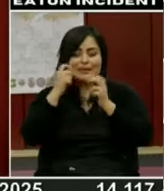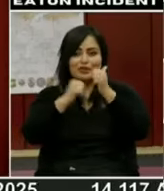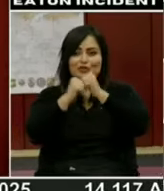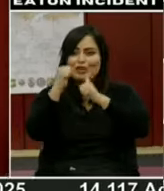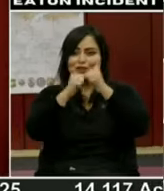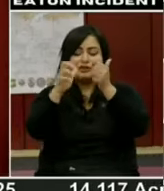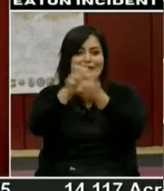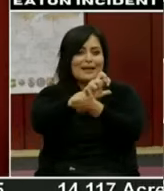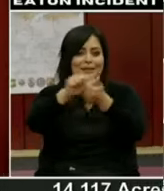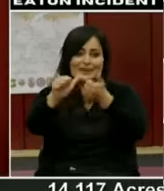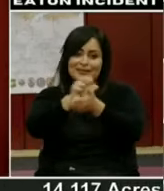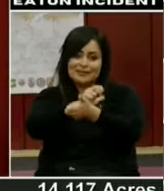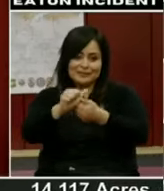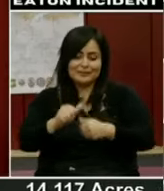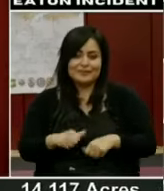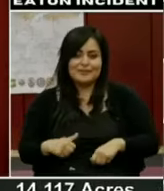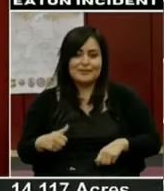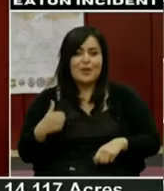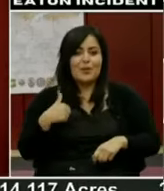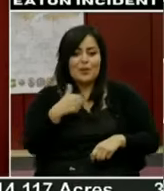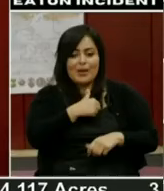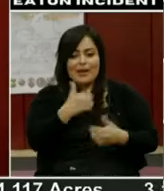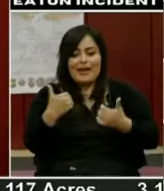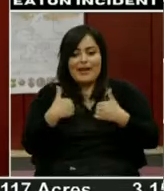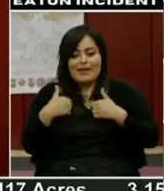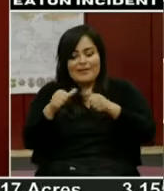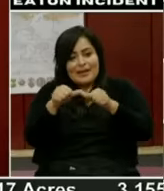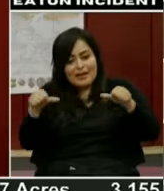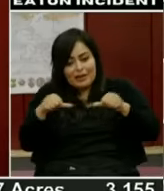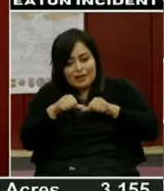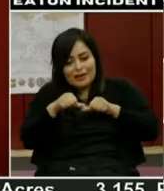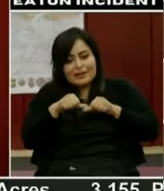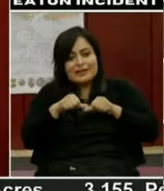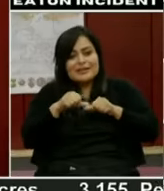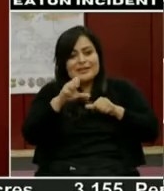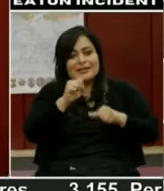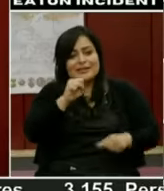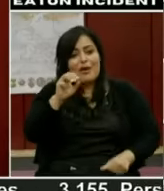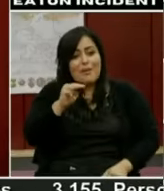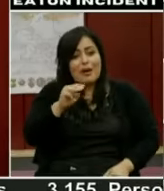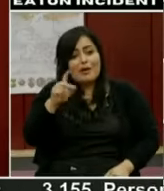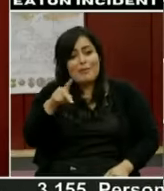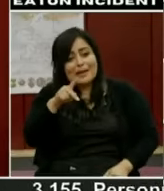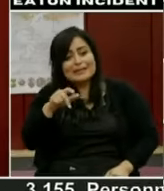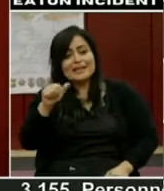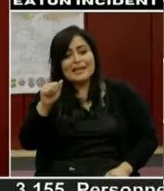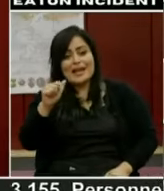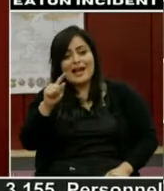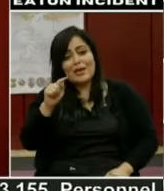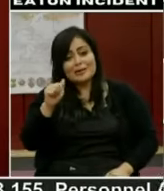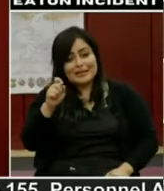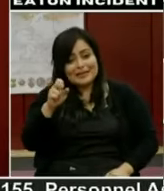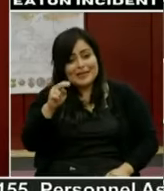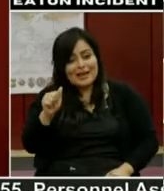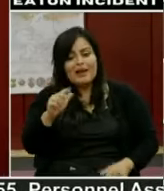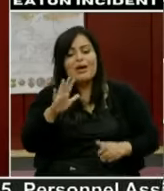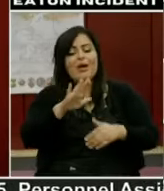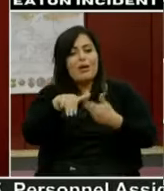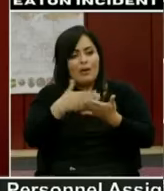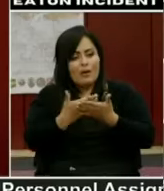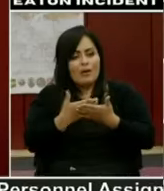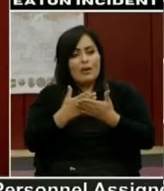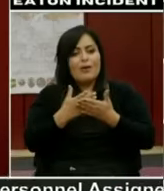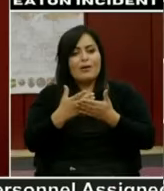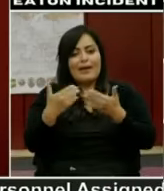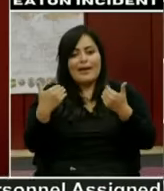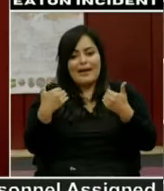been in there. So we have the lower section where all the communities are, Sierra Madre, Pasadena, and Altadena, all divided up for our